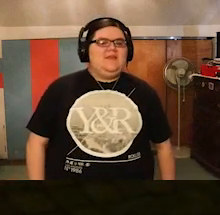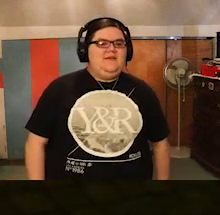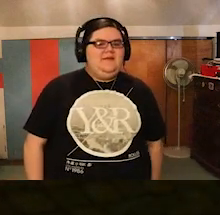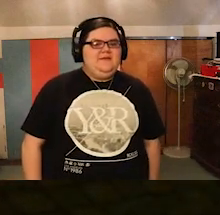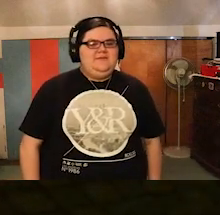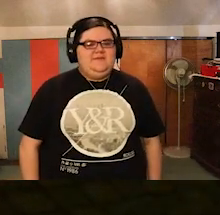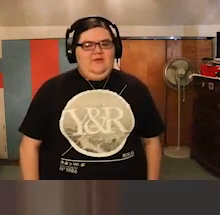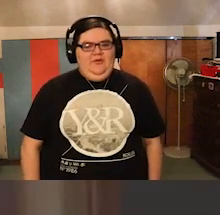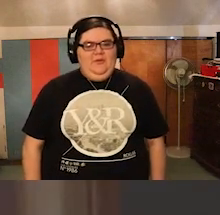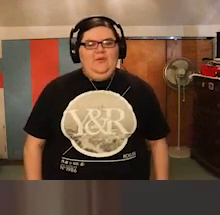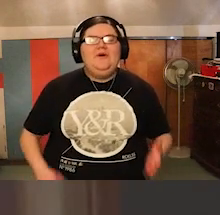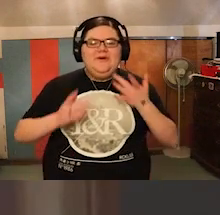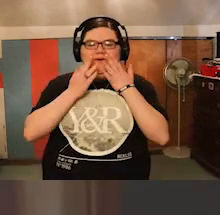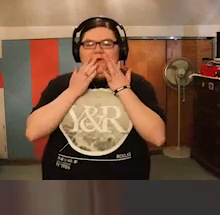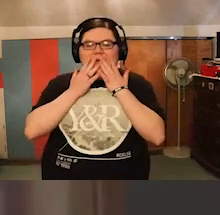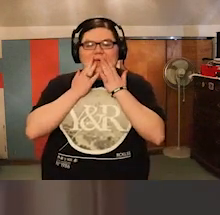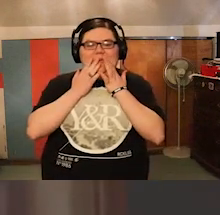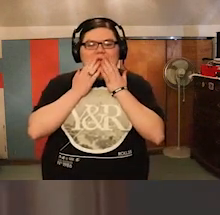the final hole.